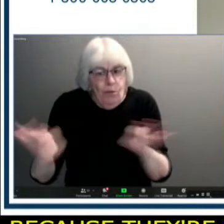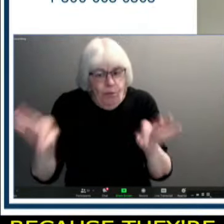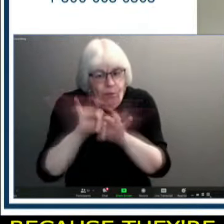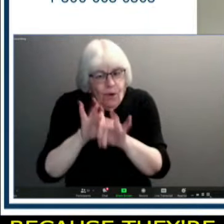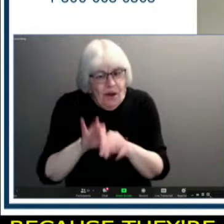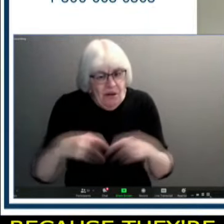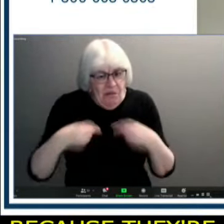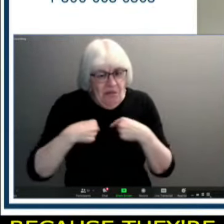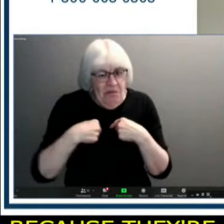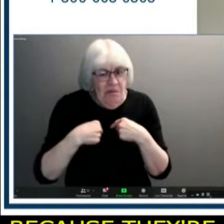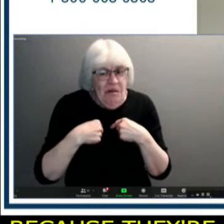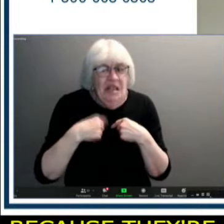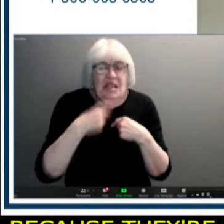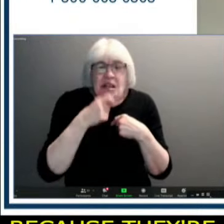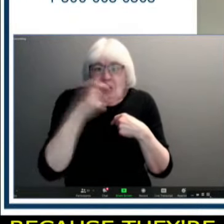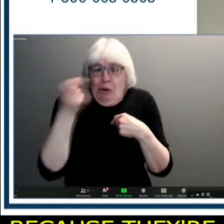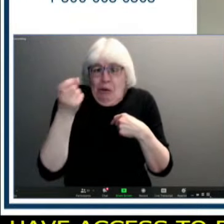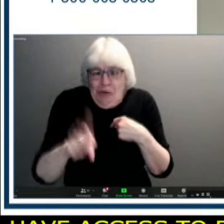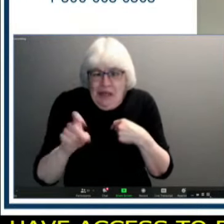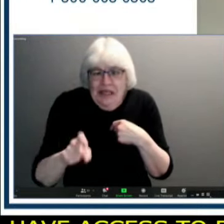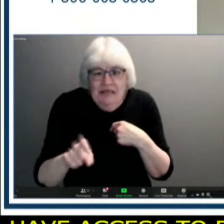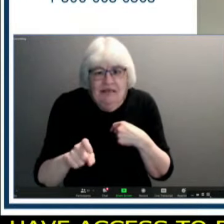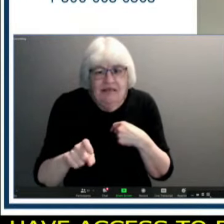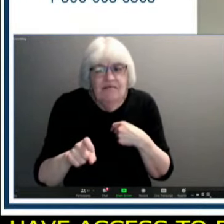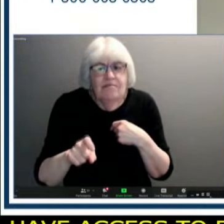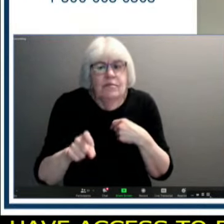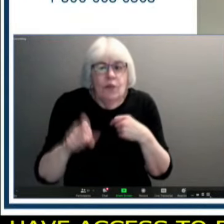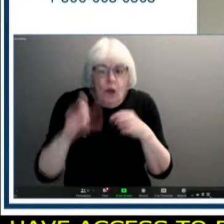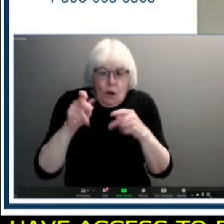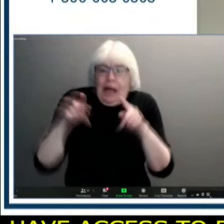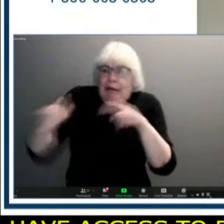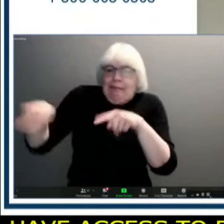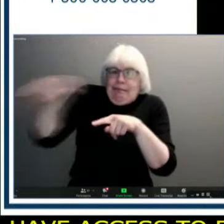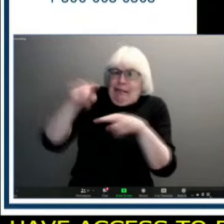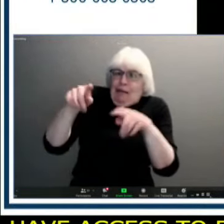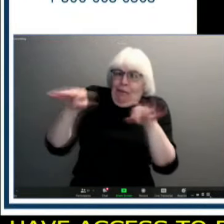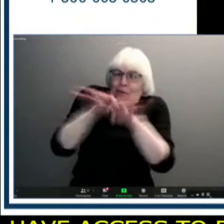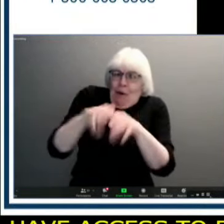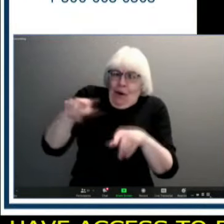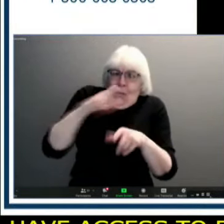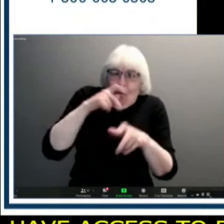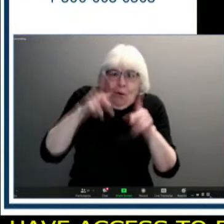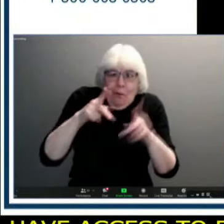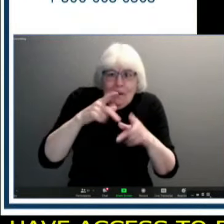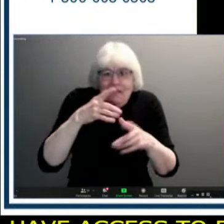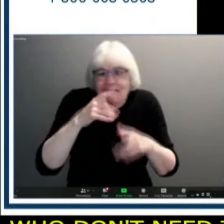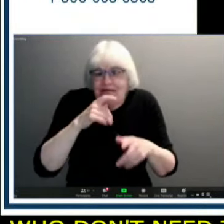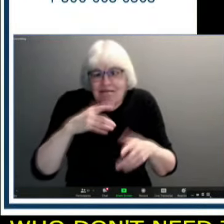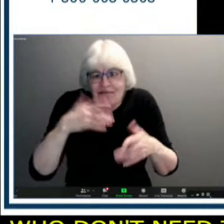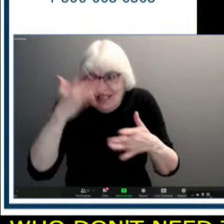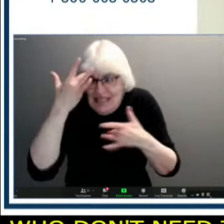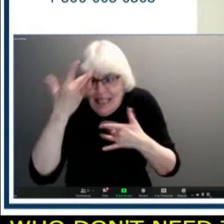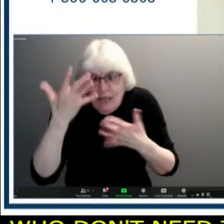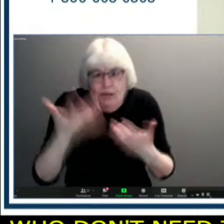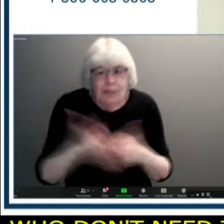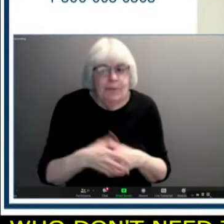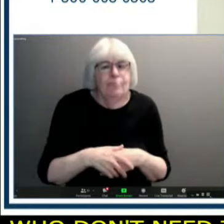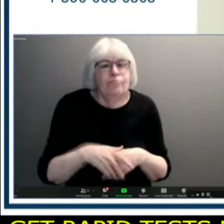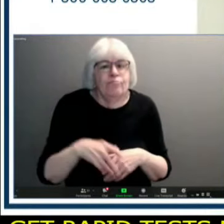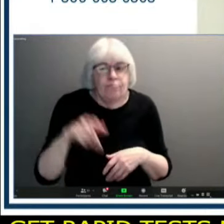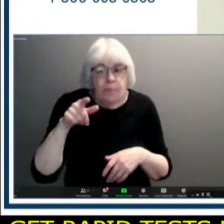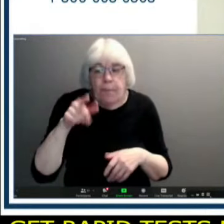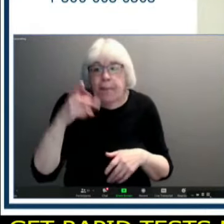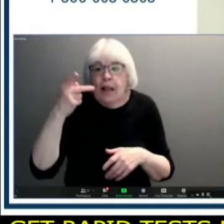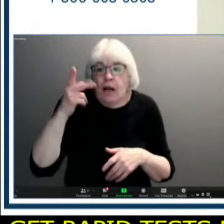should not be looking to get rapid tests moving forward. Just if I could on that, Marla, I think this is a really important